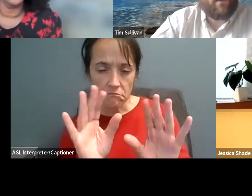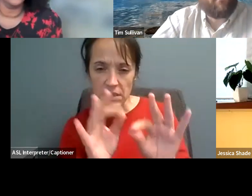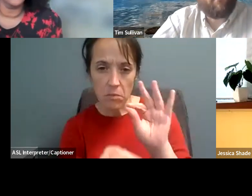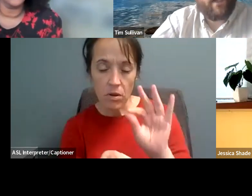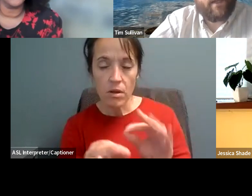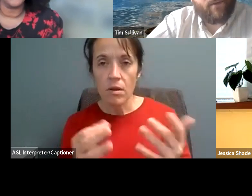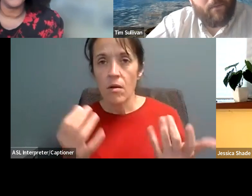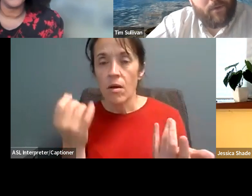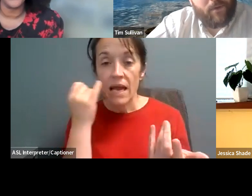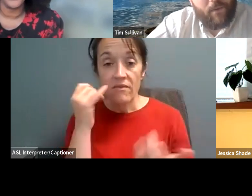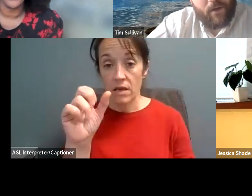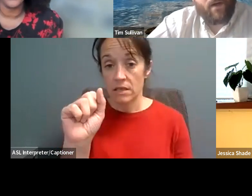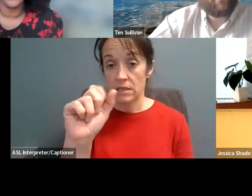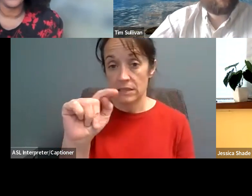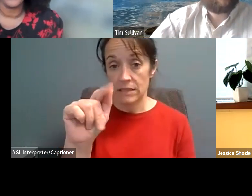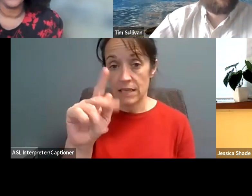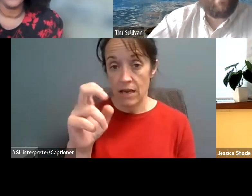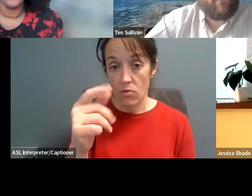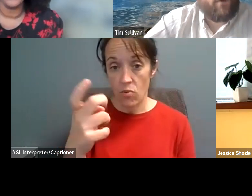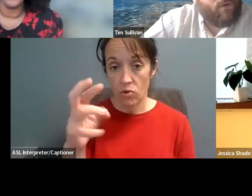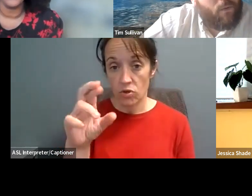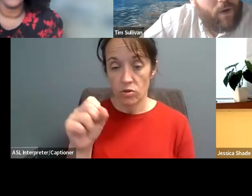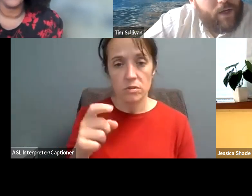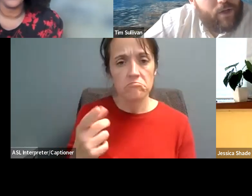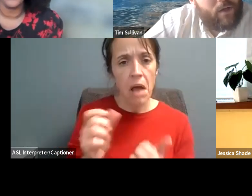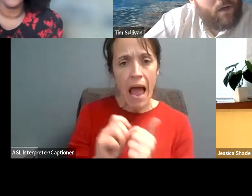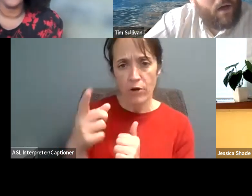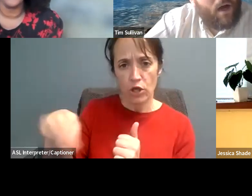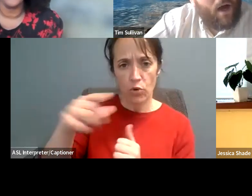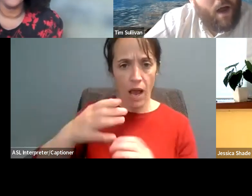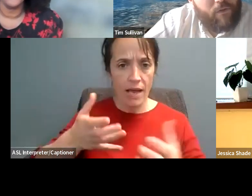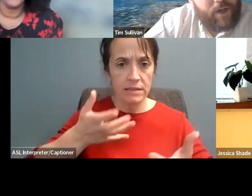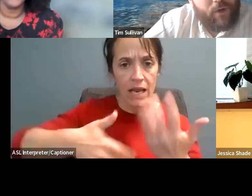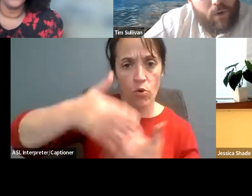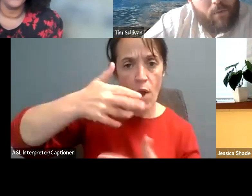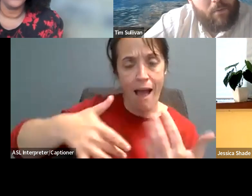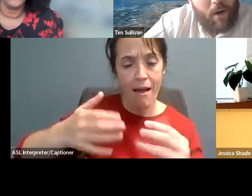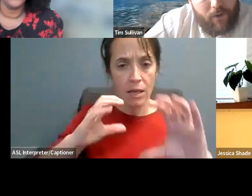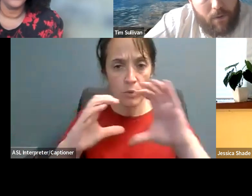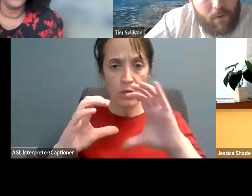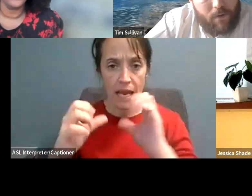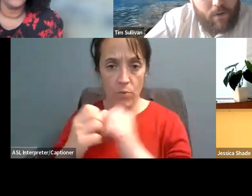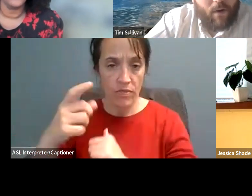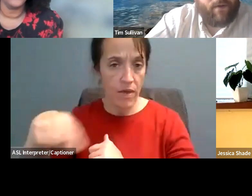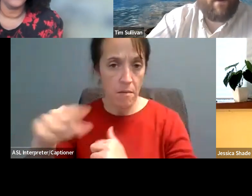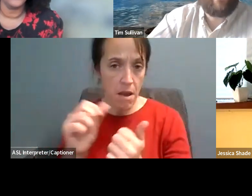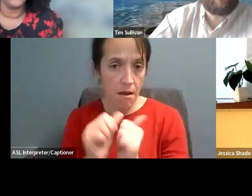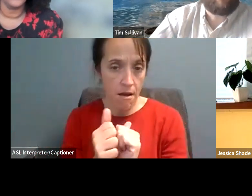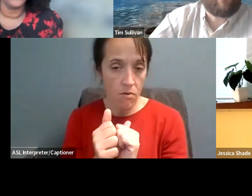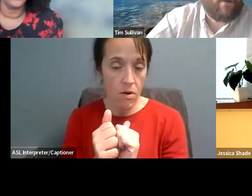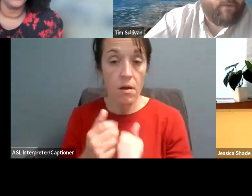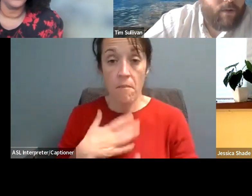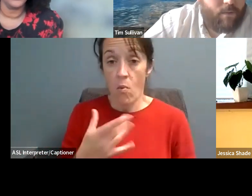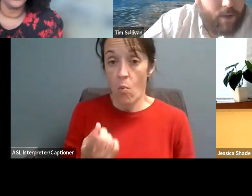that many times comes up is, have you reached every group possible? So are there